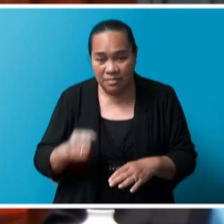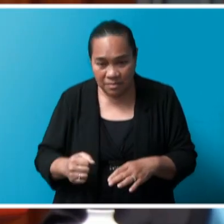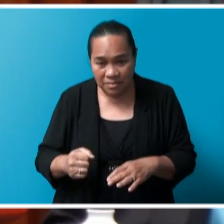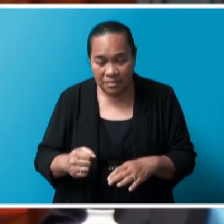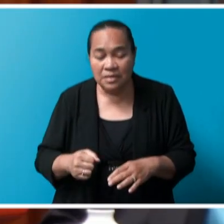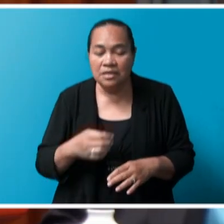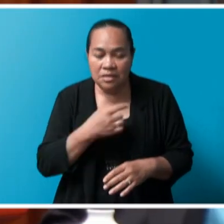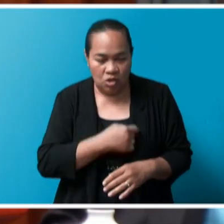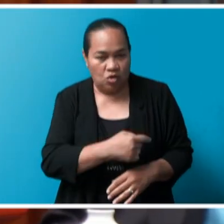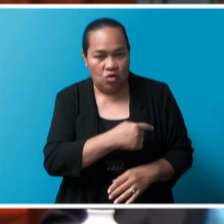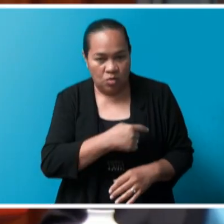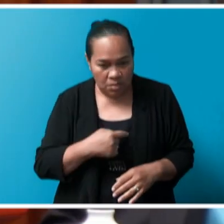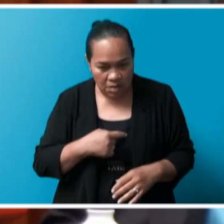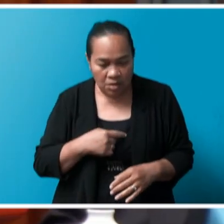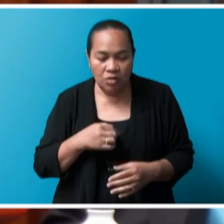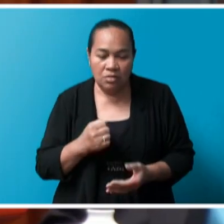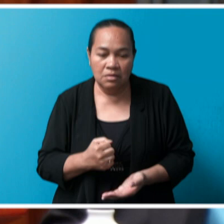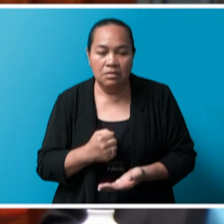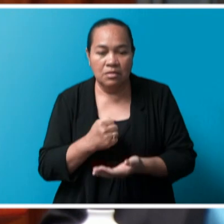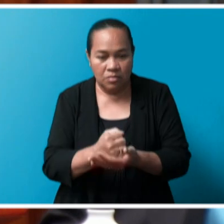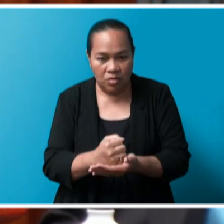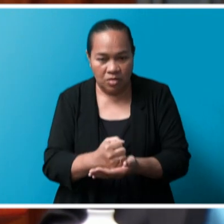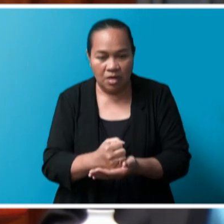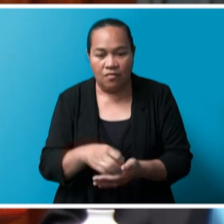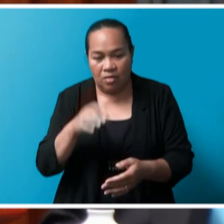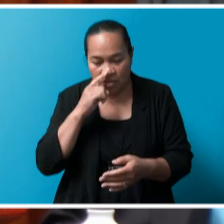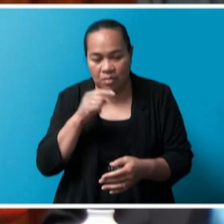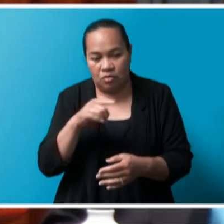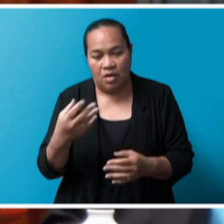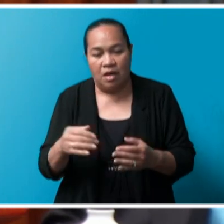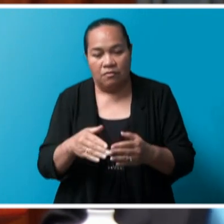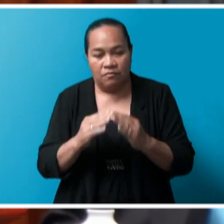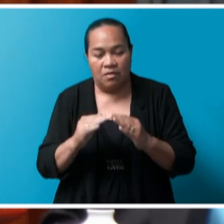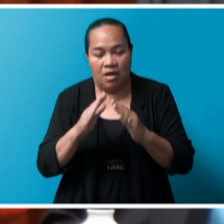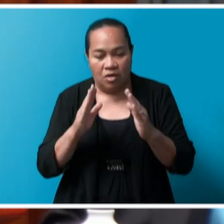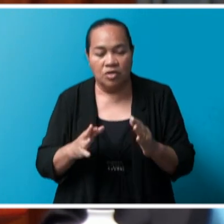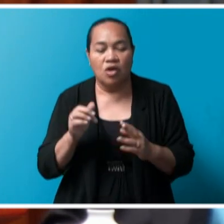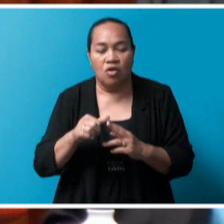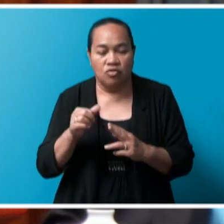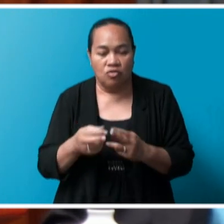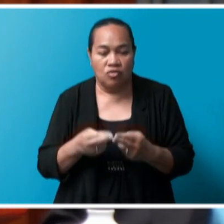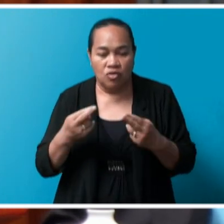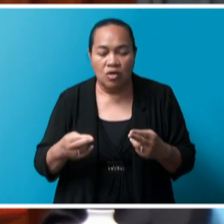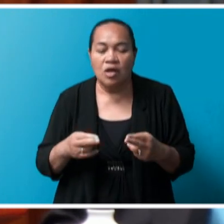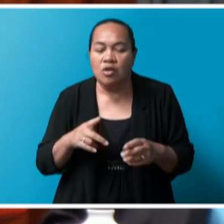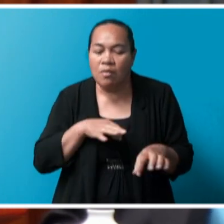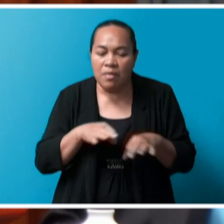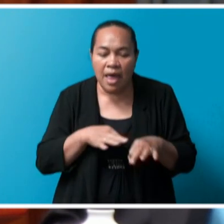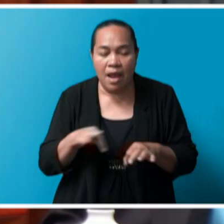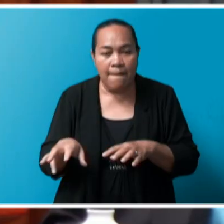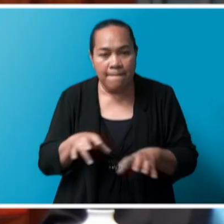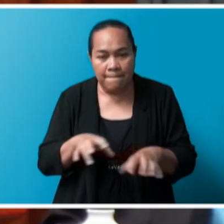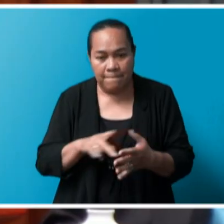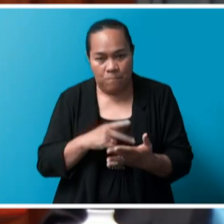commitment to addressing Fiji's housing challenge by strategically directing available resources towards programs that deliver the